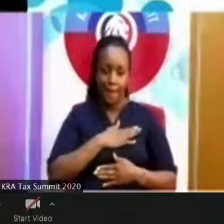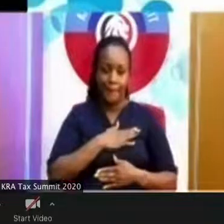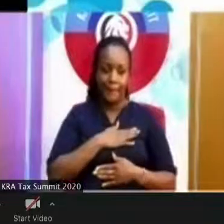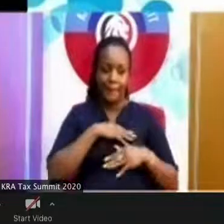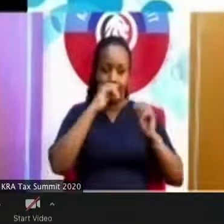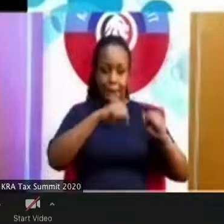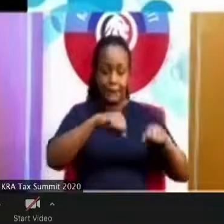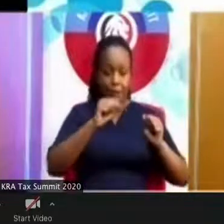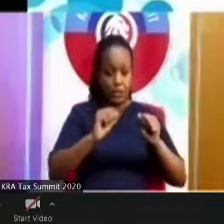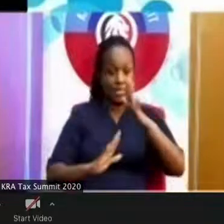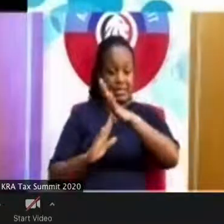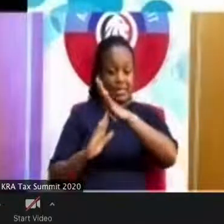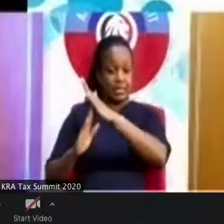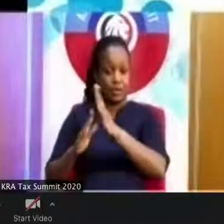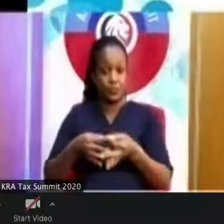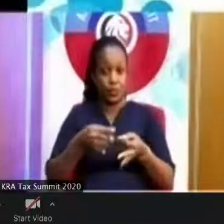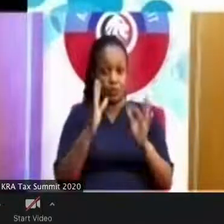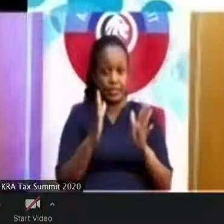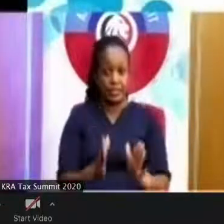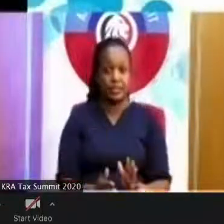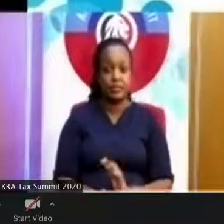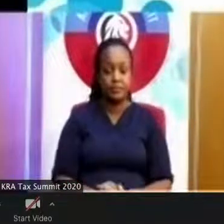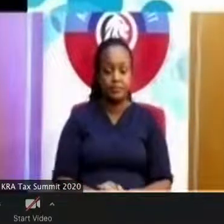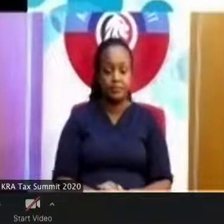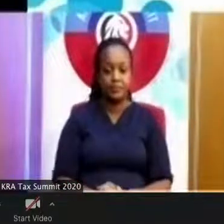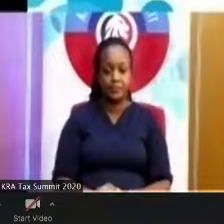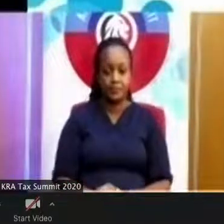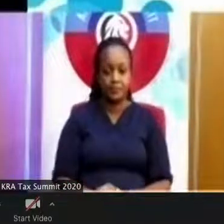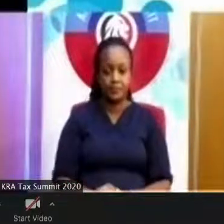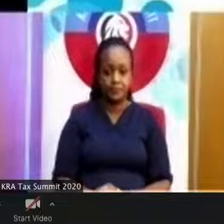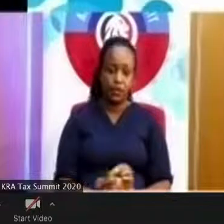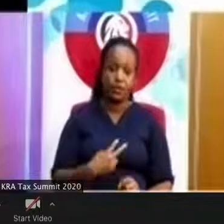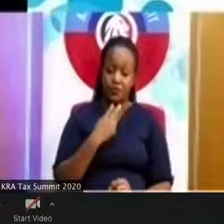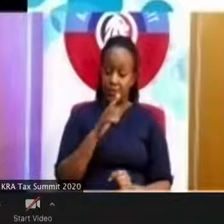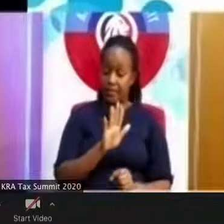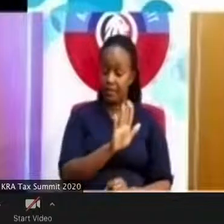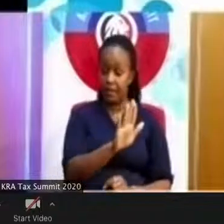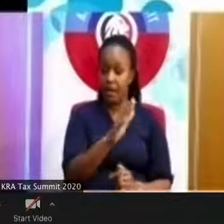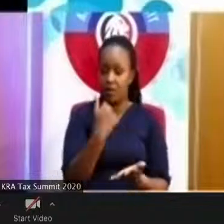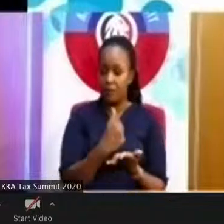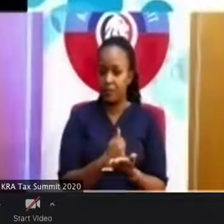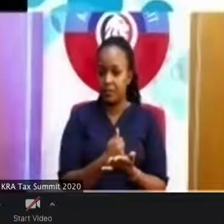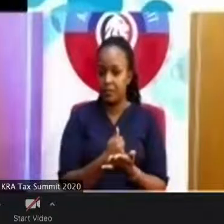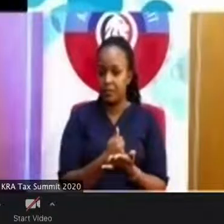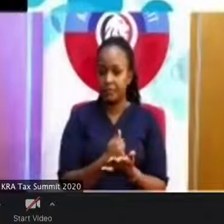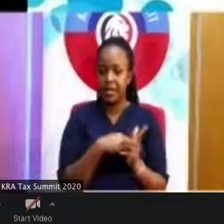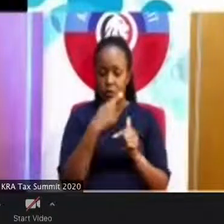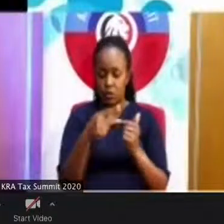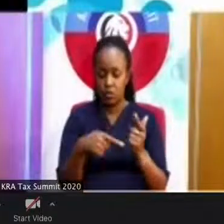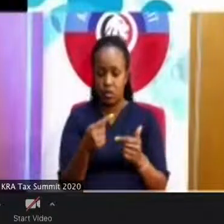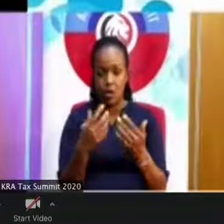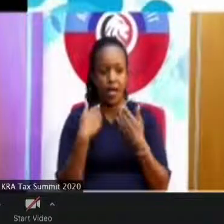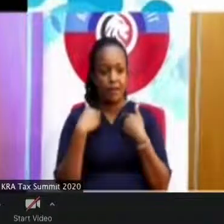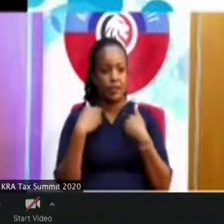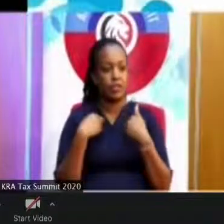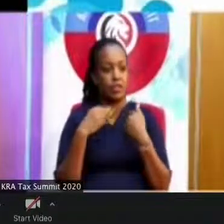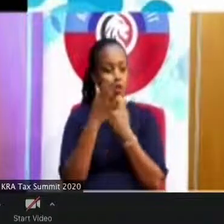senior officers to visit the office, to keep our computers running those